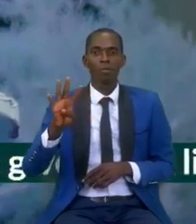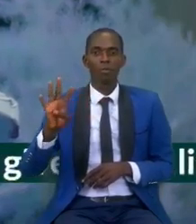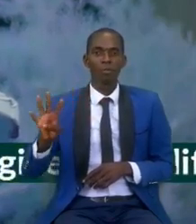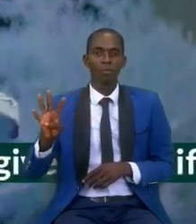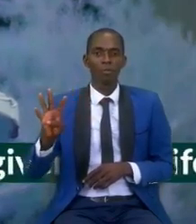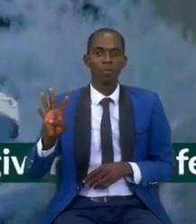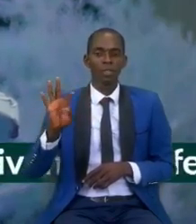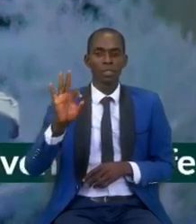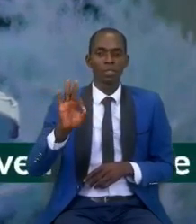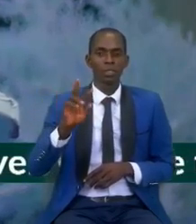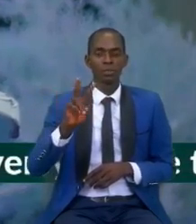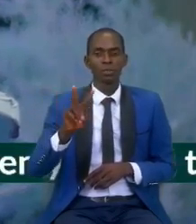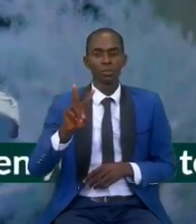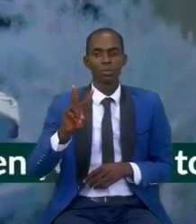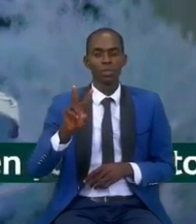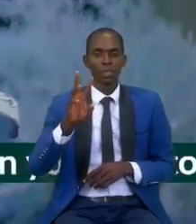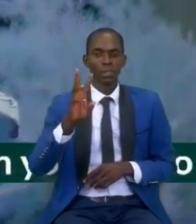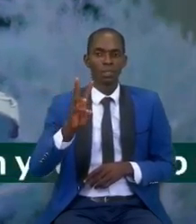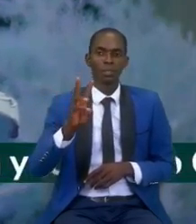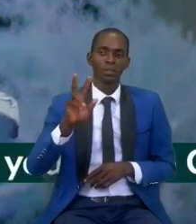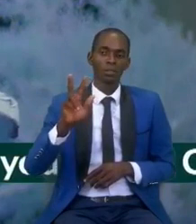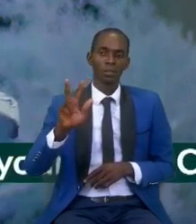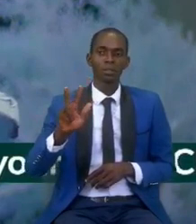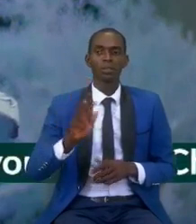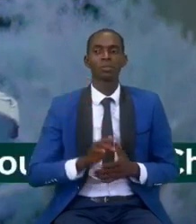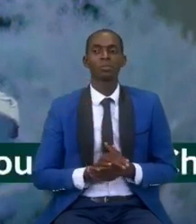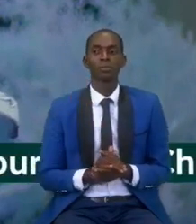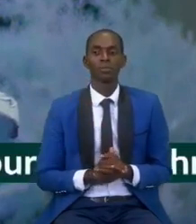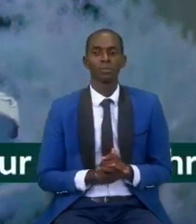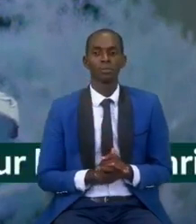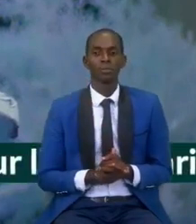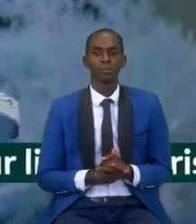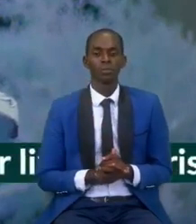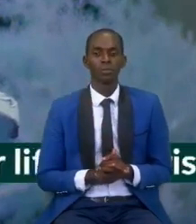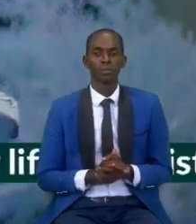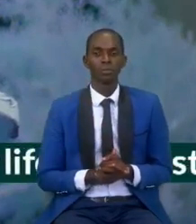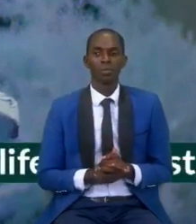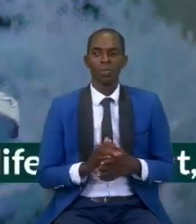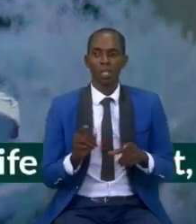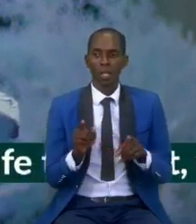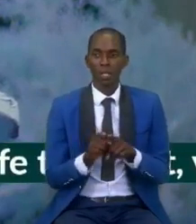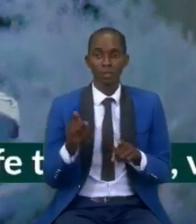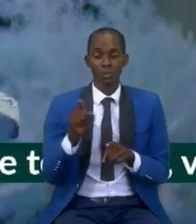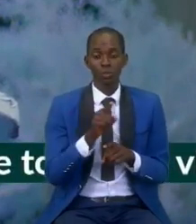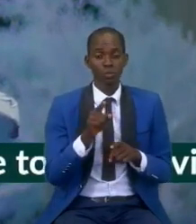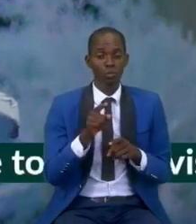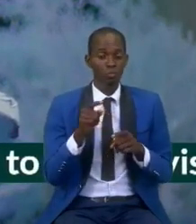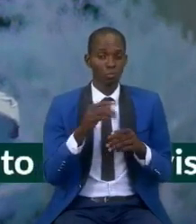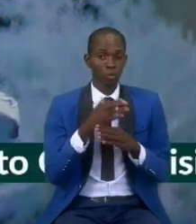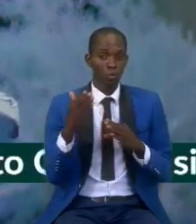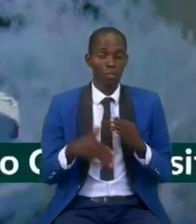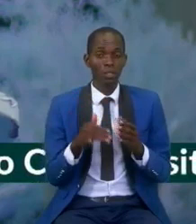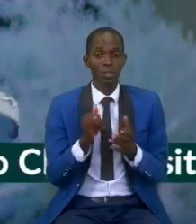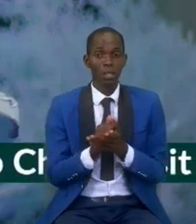+234 915 444 9263. As you complete that, by the grace of God, our pastor